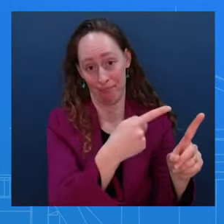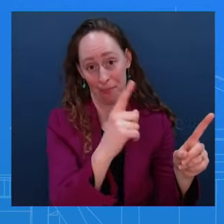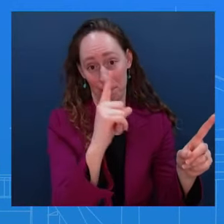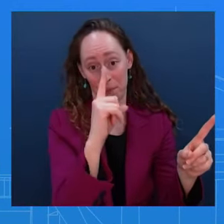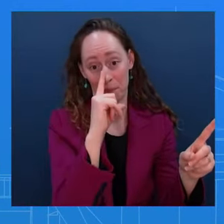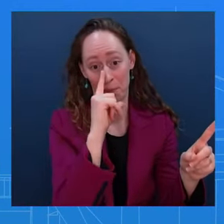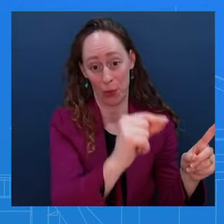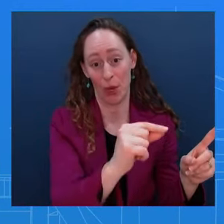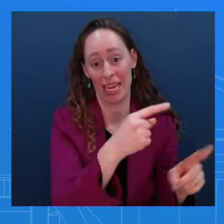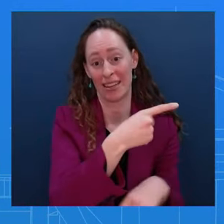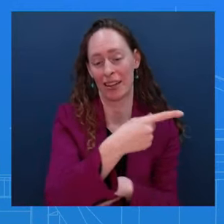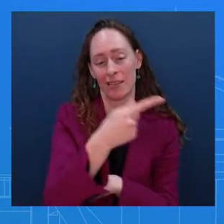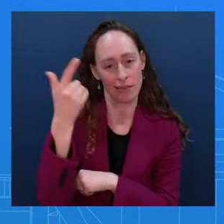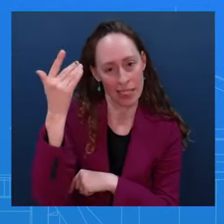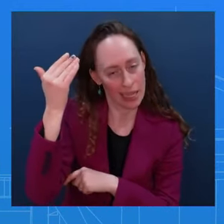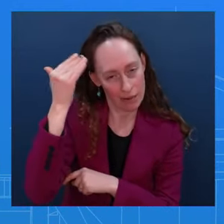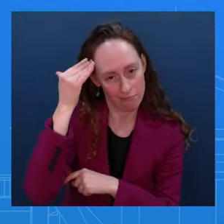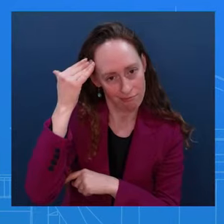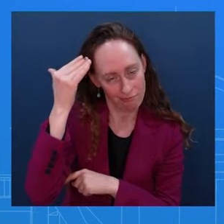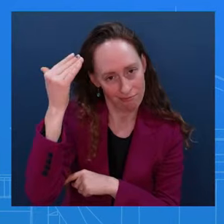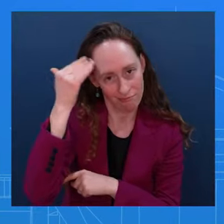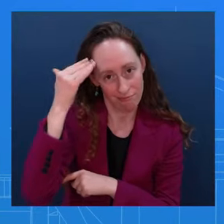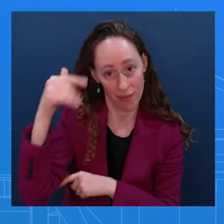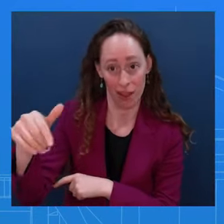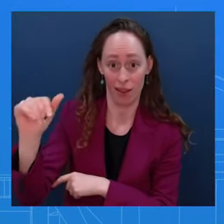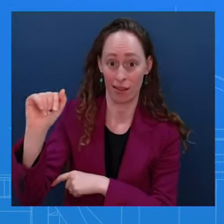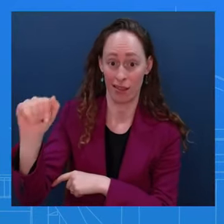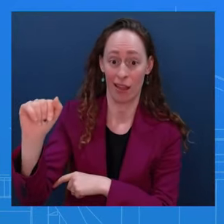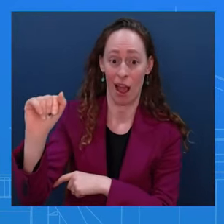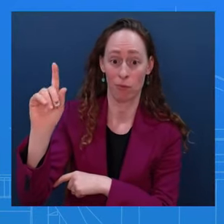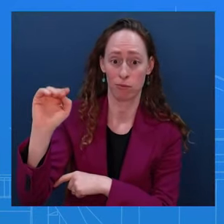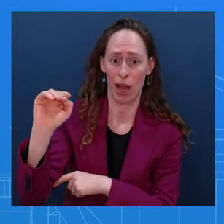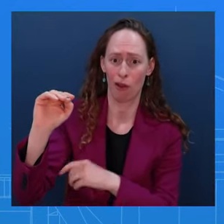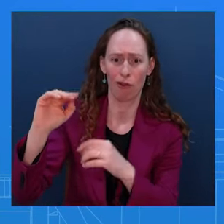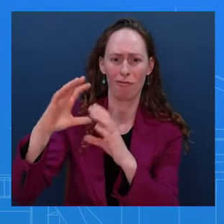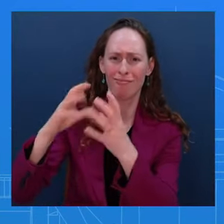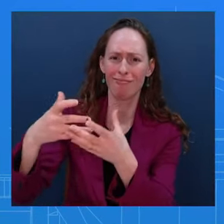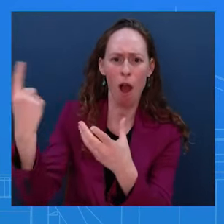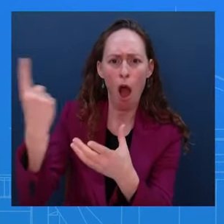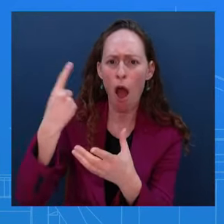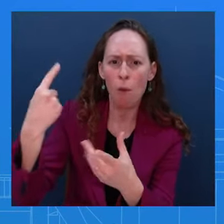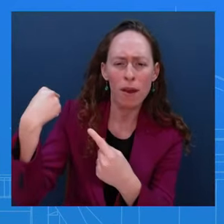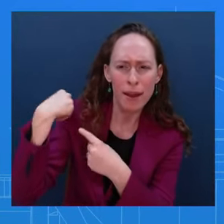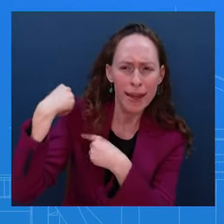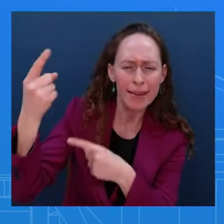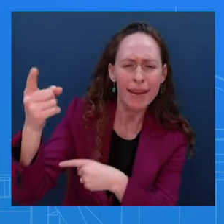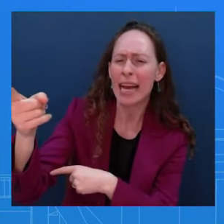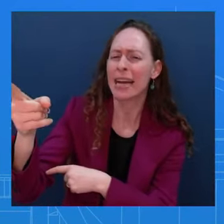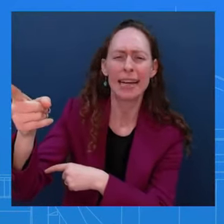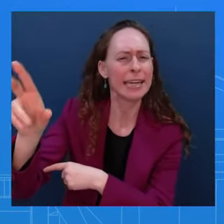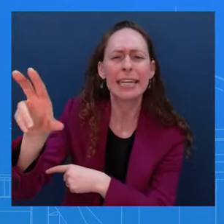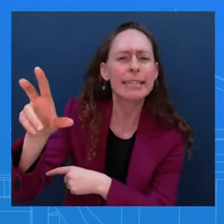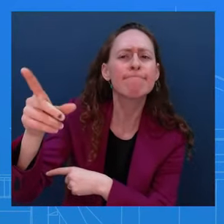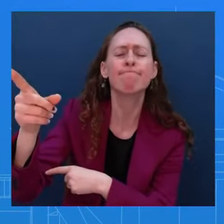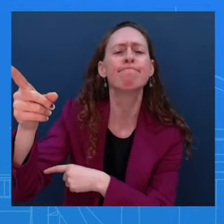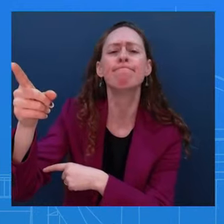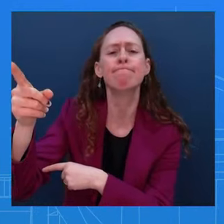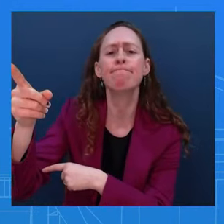has been doing to counter Russia's malign influence around the world, and certainly what they've been doing inside